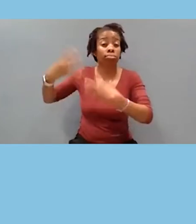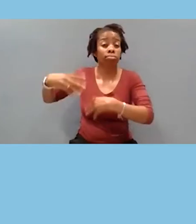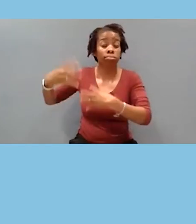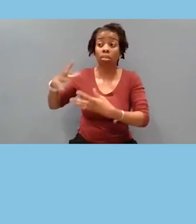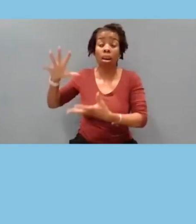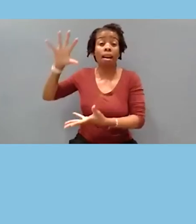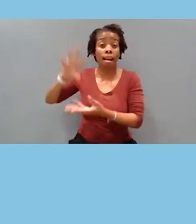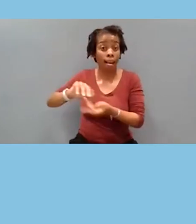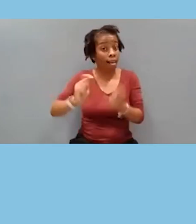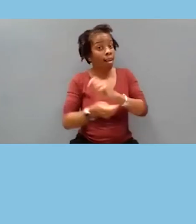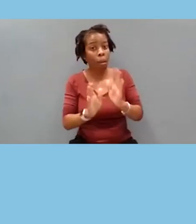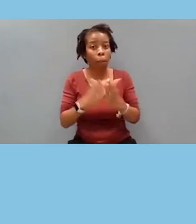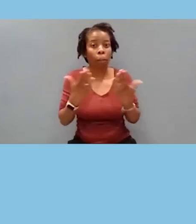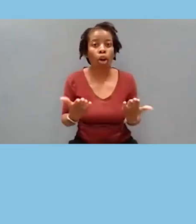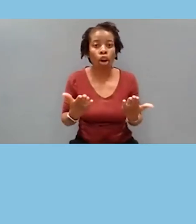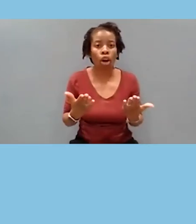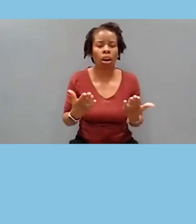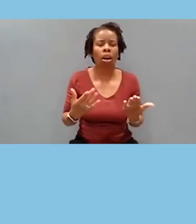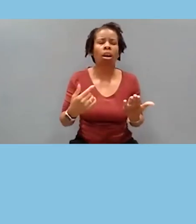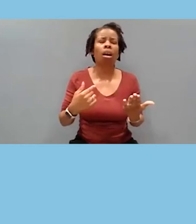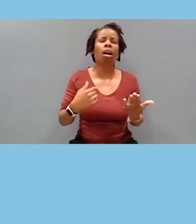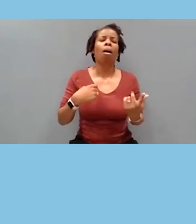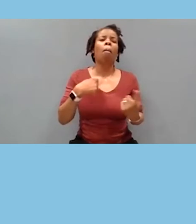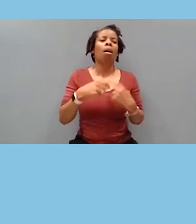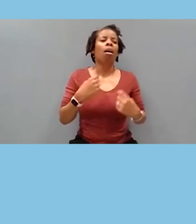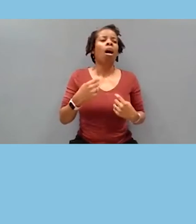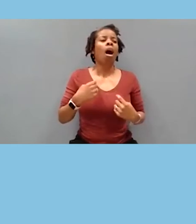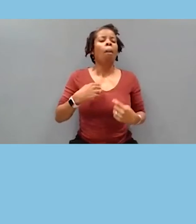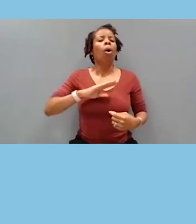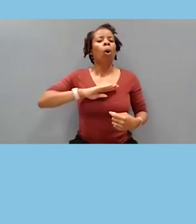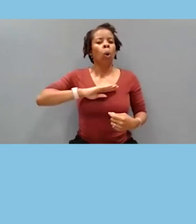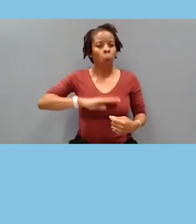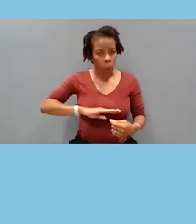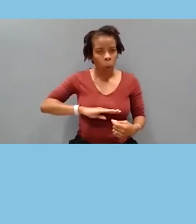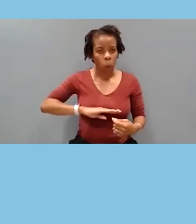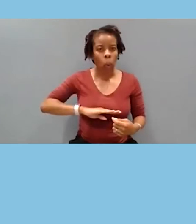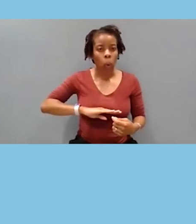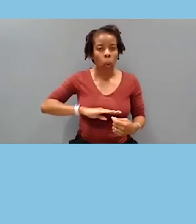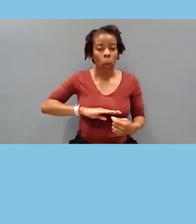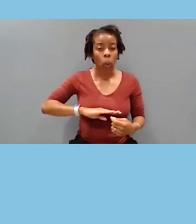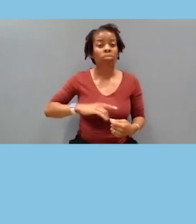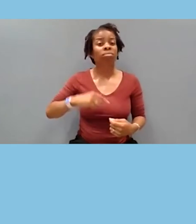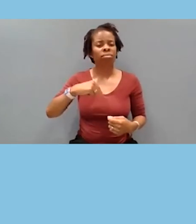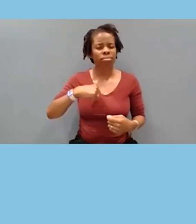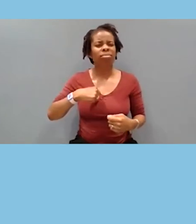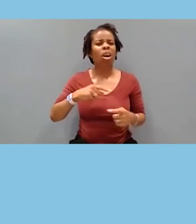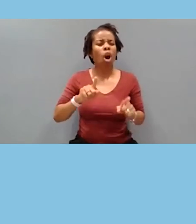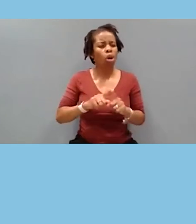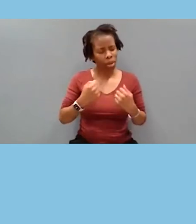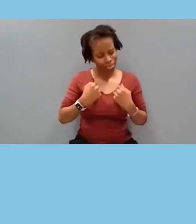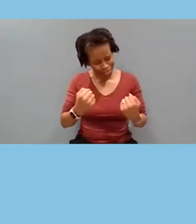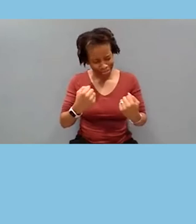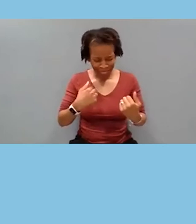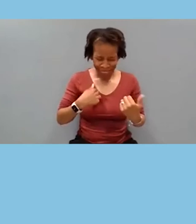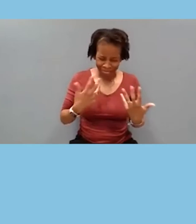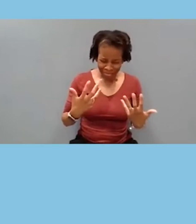And I wrote not only to sleep better, but to keep my spirit intact, and also to try to make sense of a